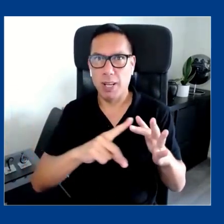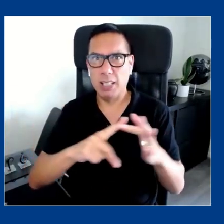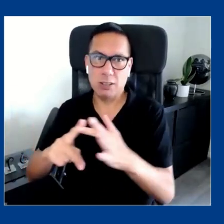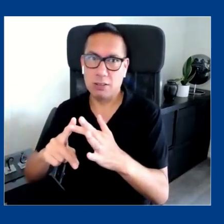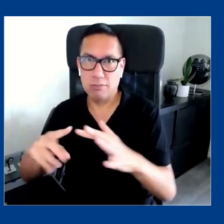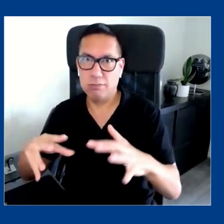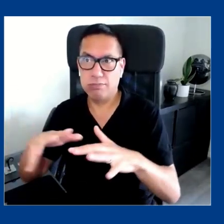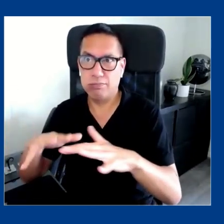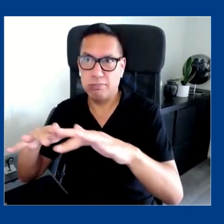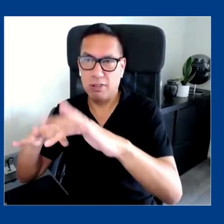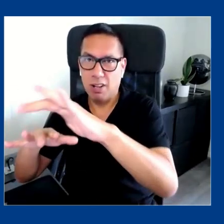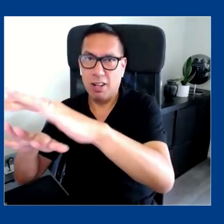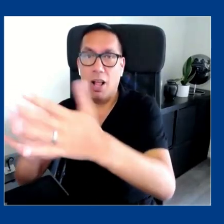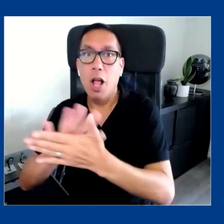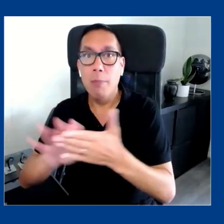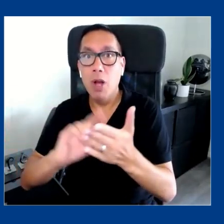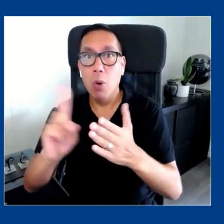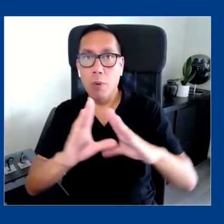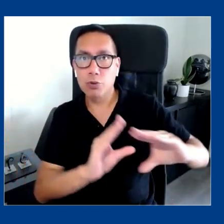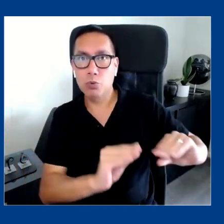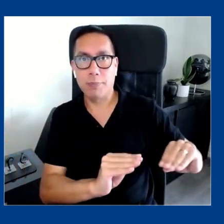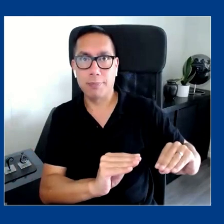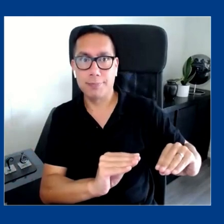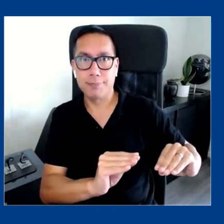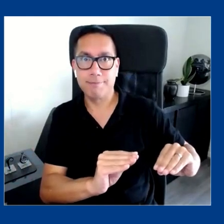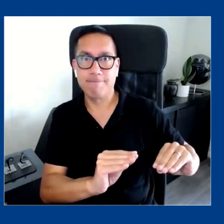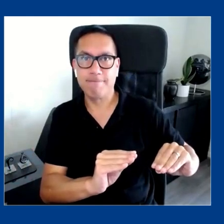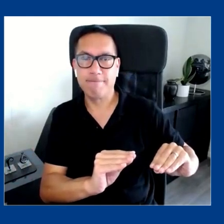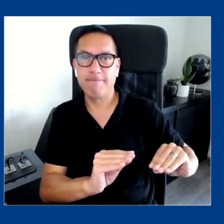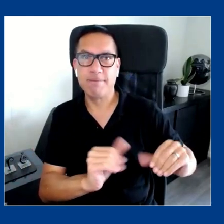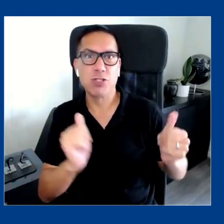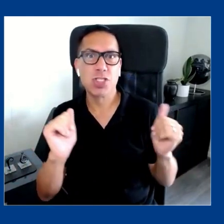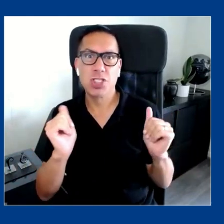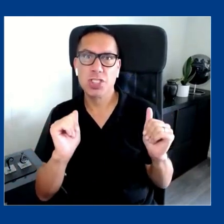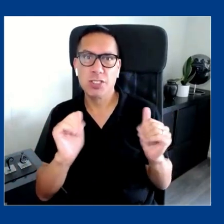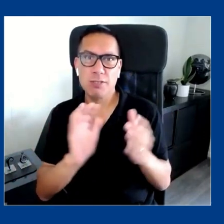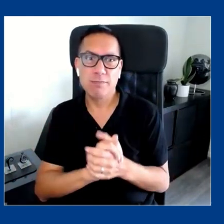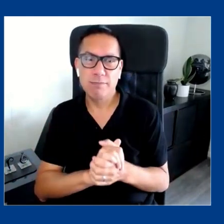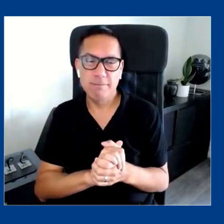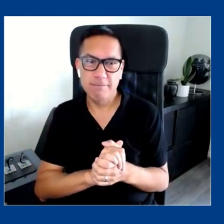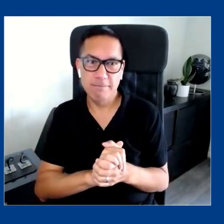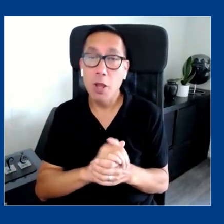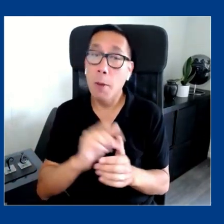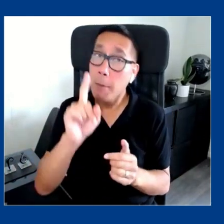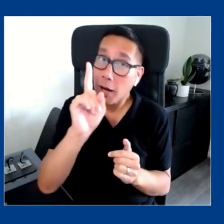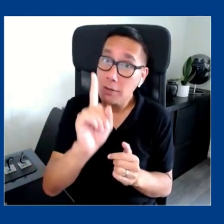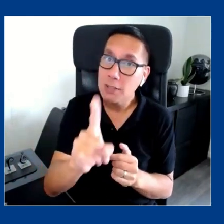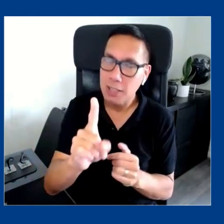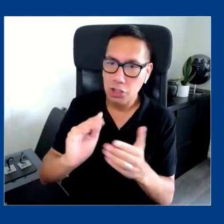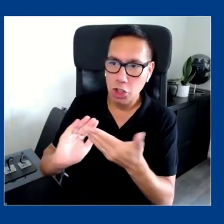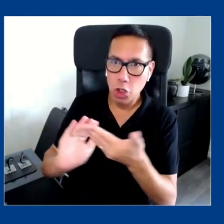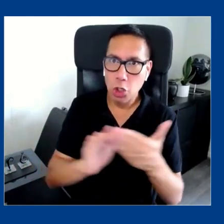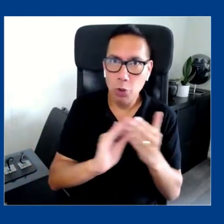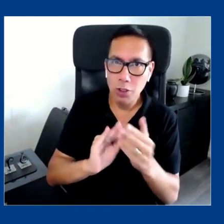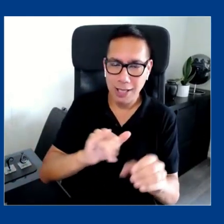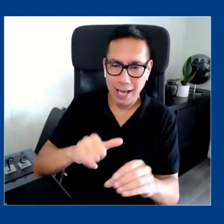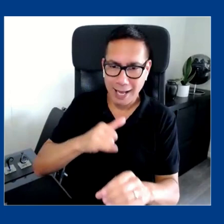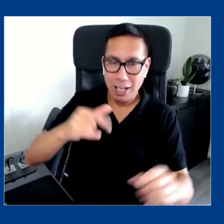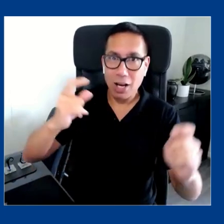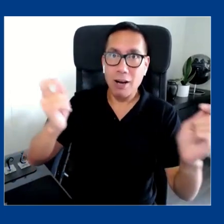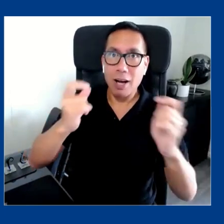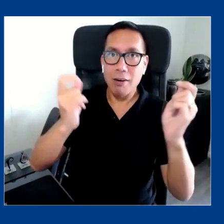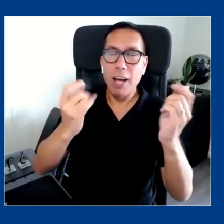it's no longer practiced in these parts. It is, though, a community honey harvest and nocturnal ritual